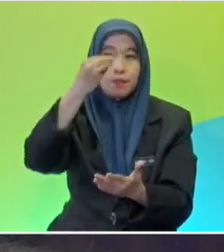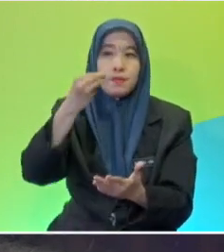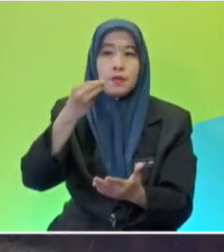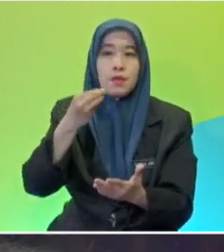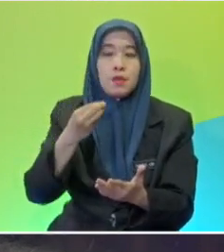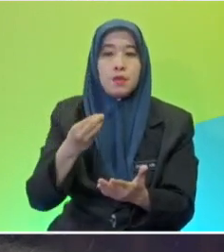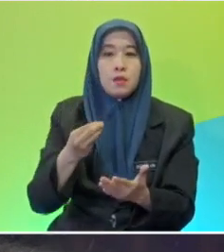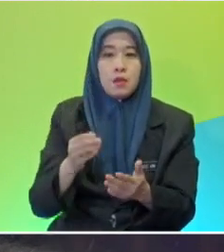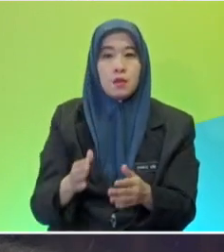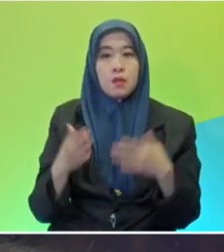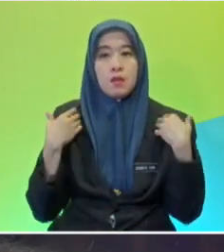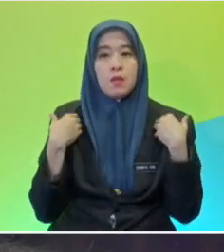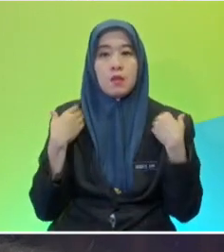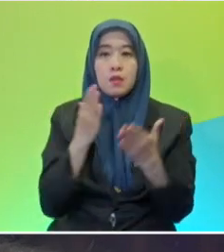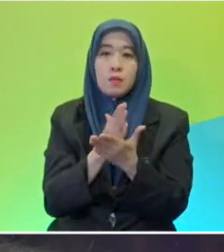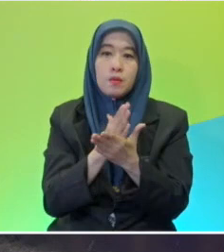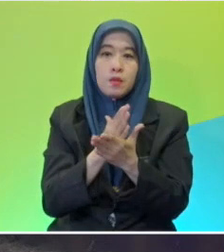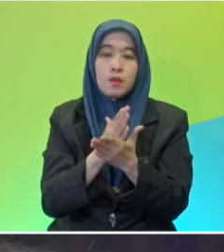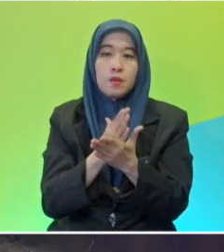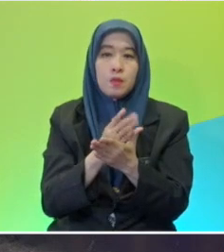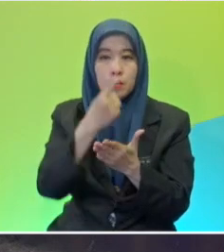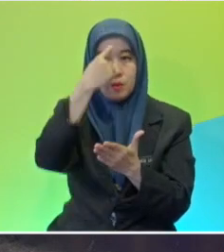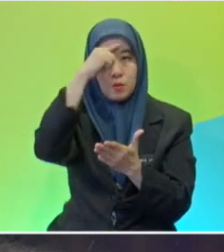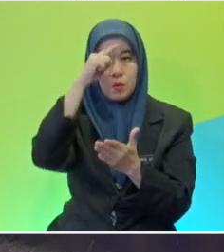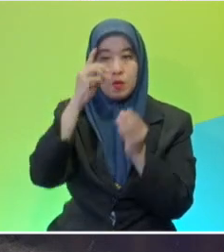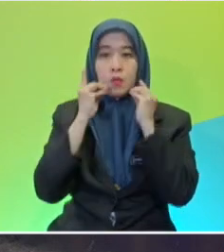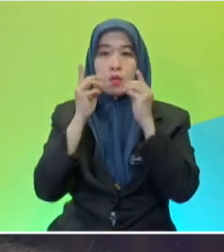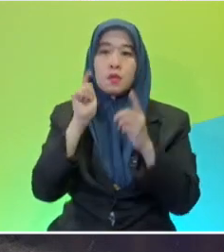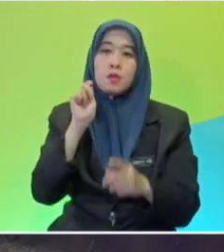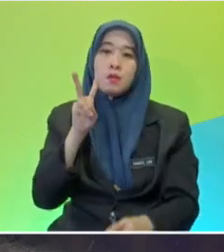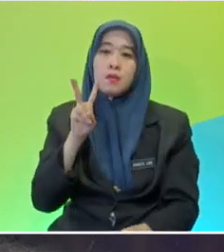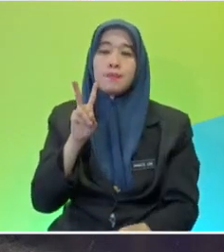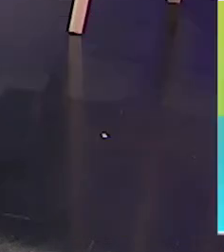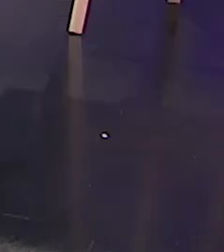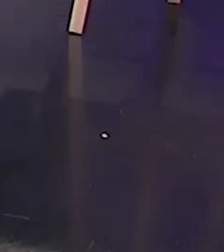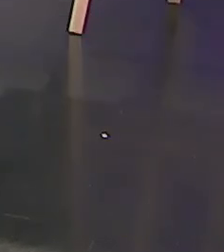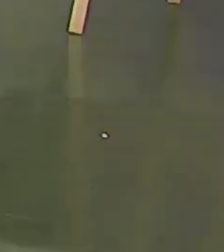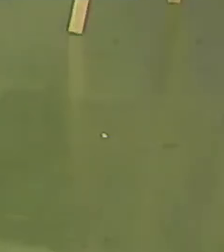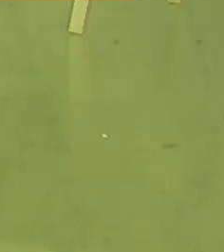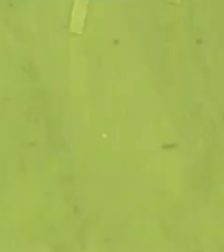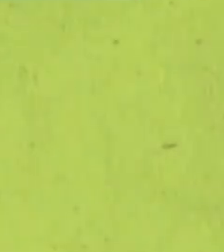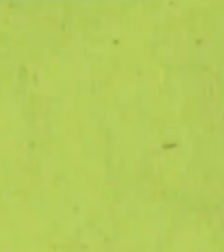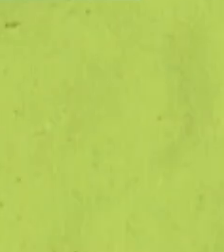to take a short break. Back to you after this on Level 1 on EduwebTV KPM.